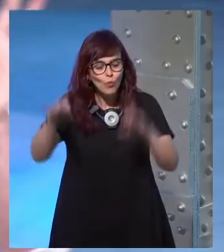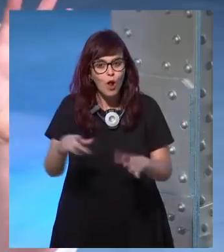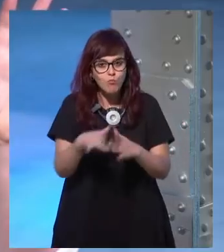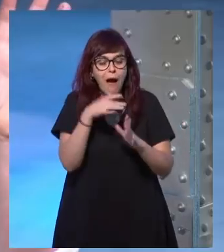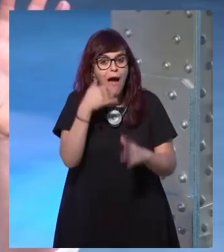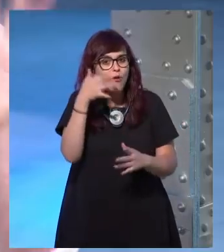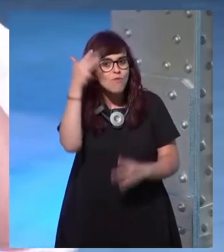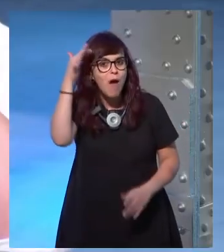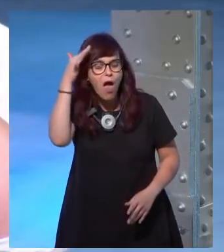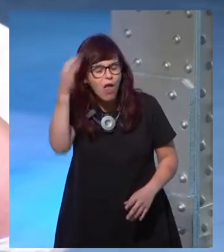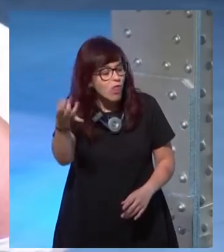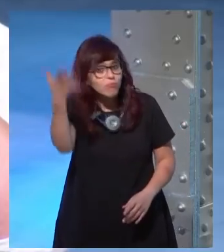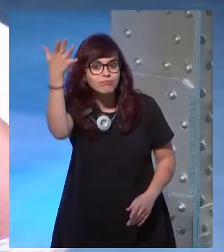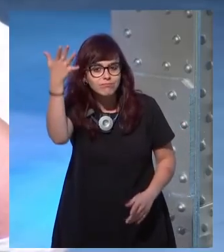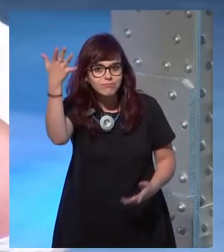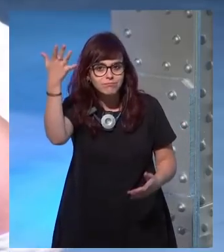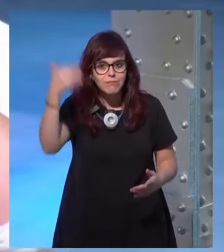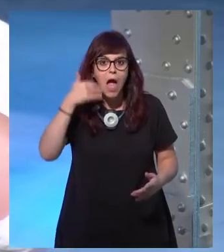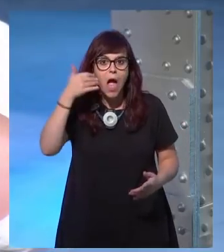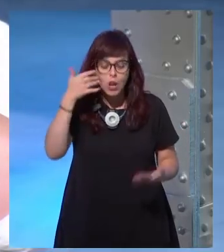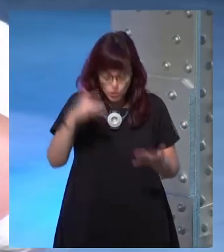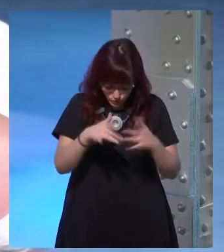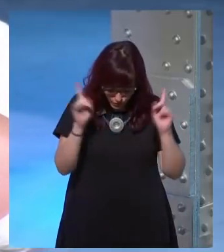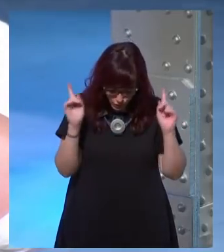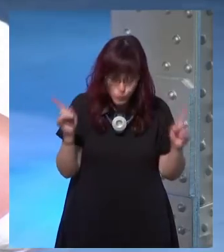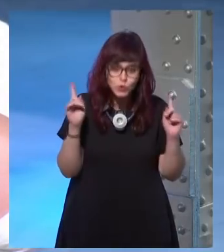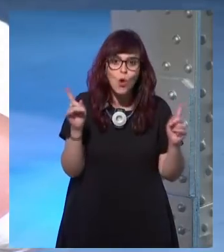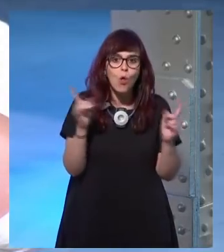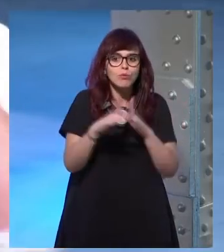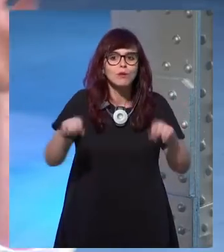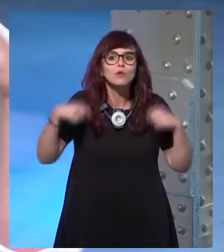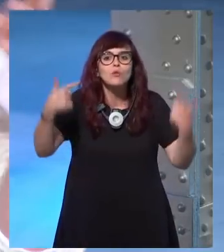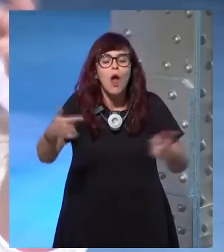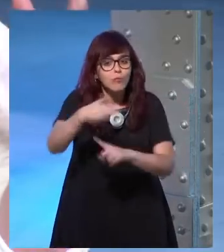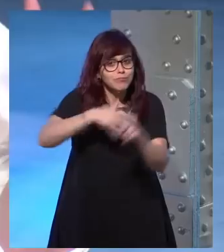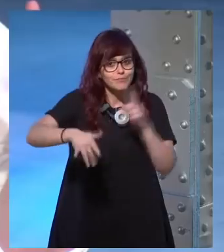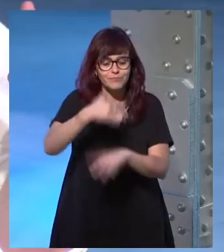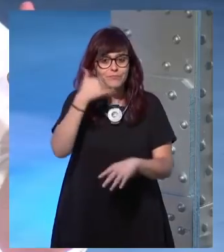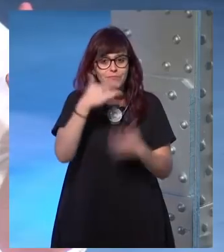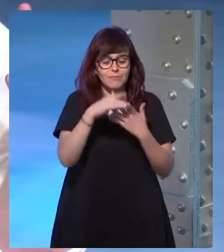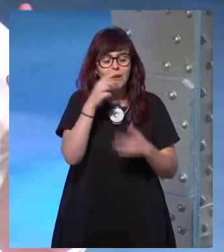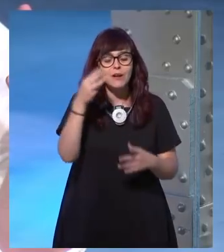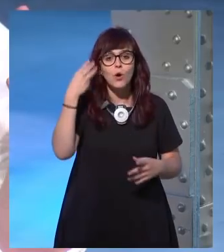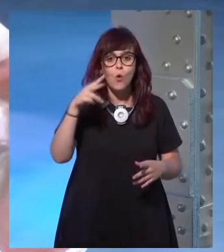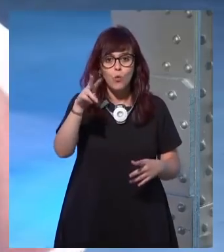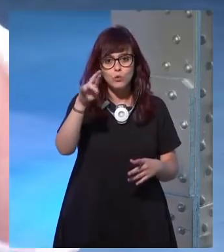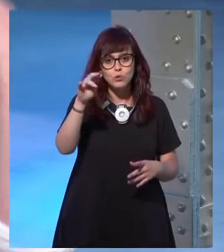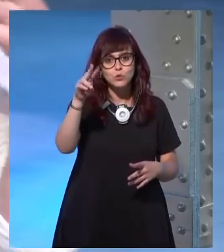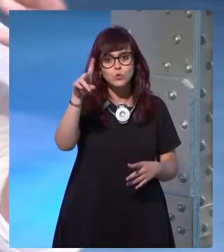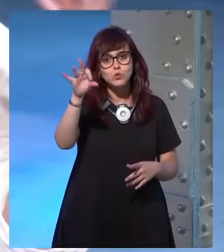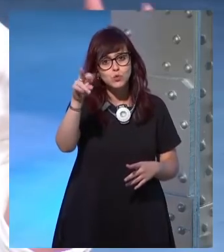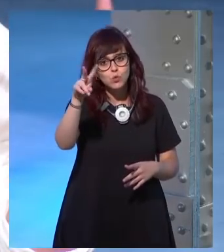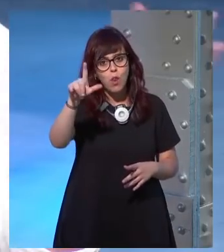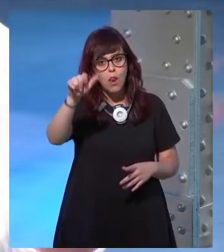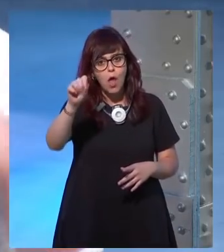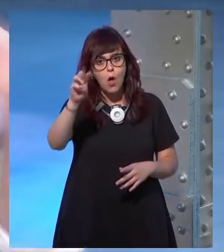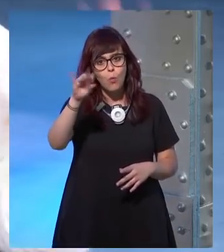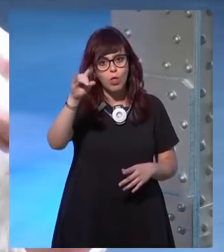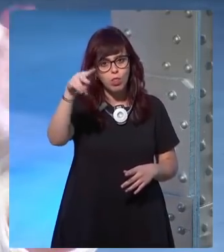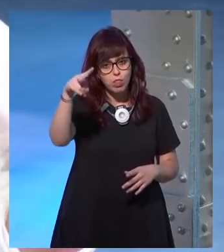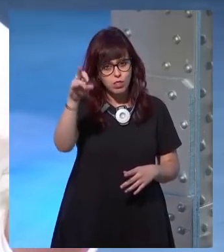that Ursula Le Guin quote where she says, you know, capitalism, you know, seems like